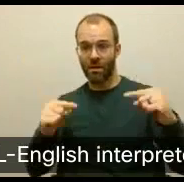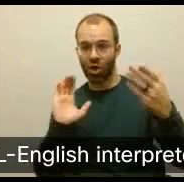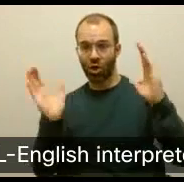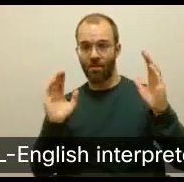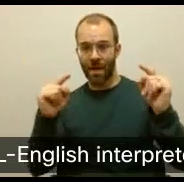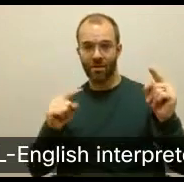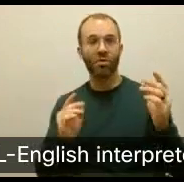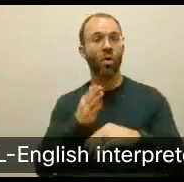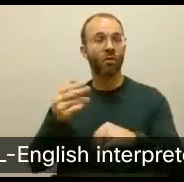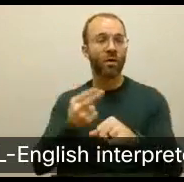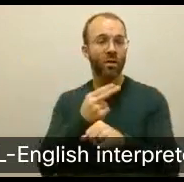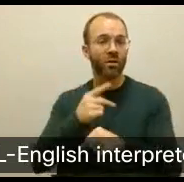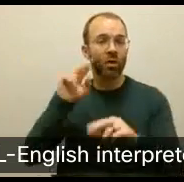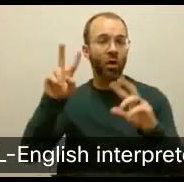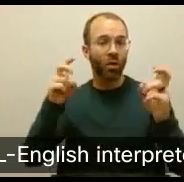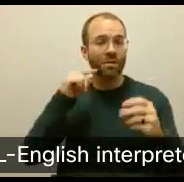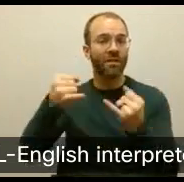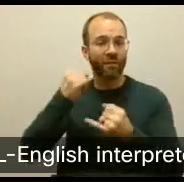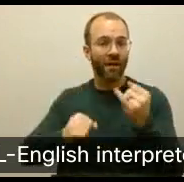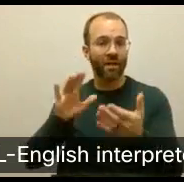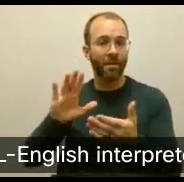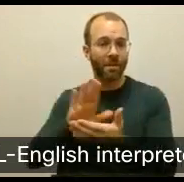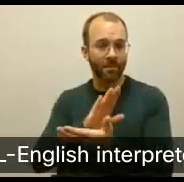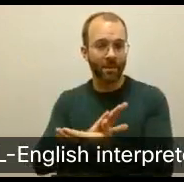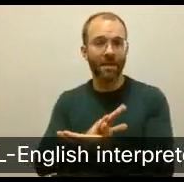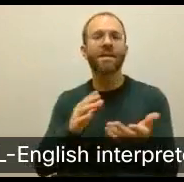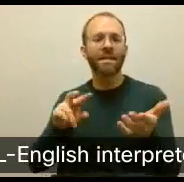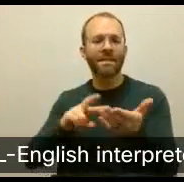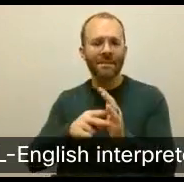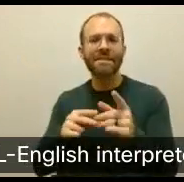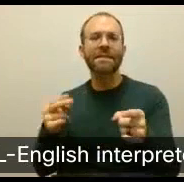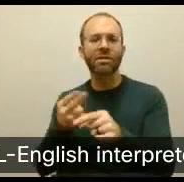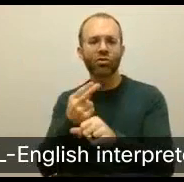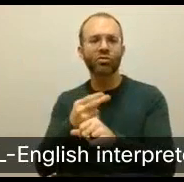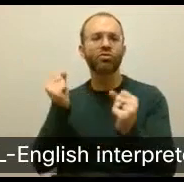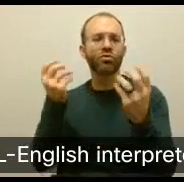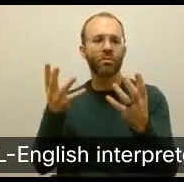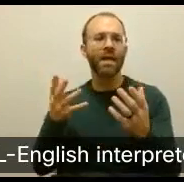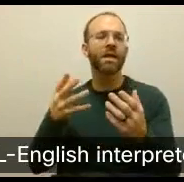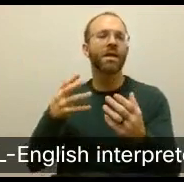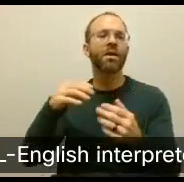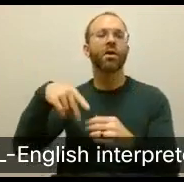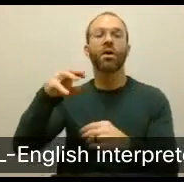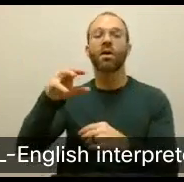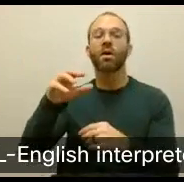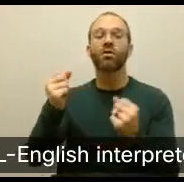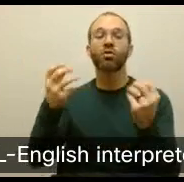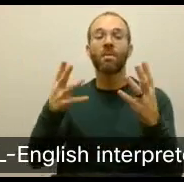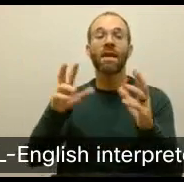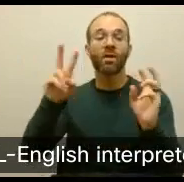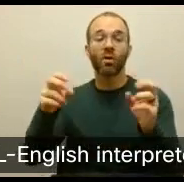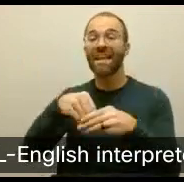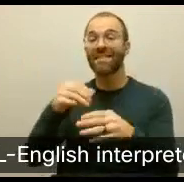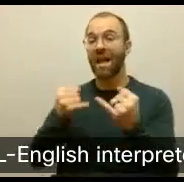says, this means that they use too many quotations in their last paper. Now here, the author has actually created